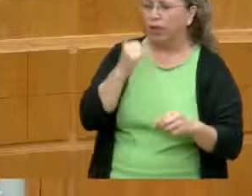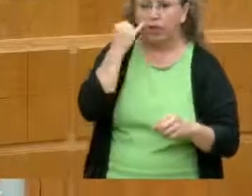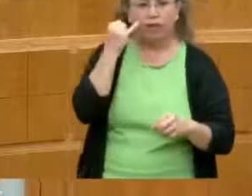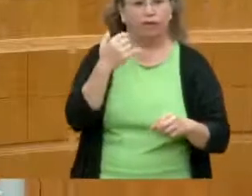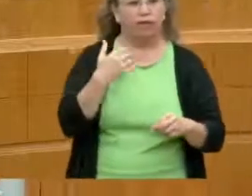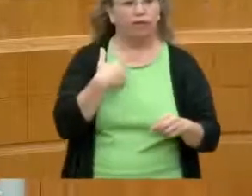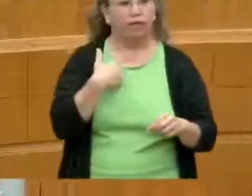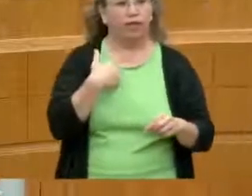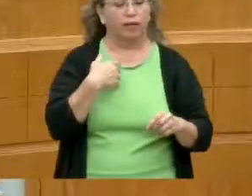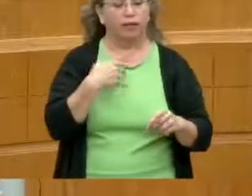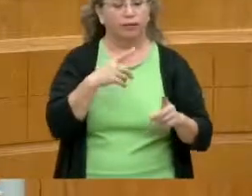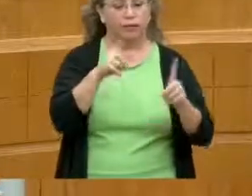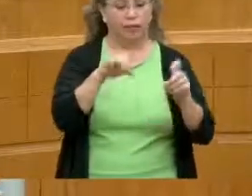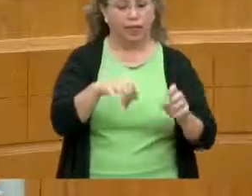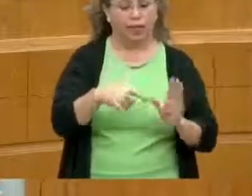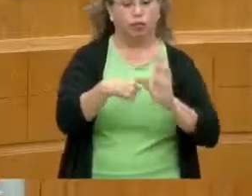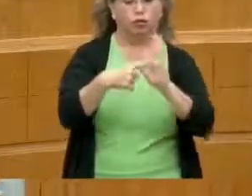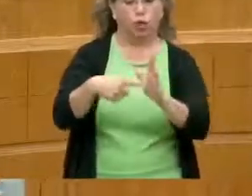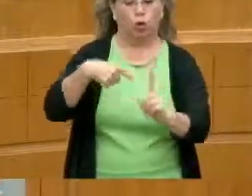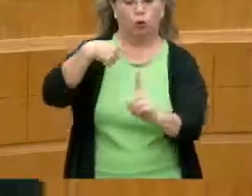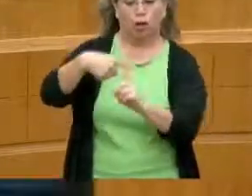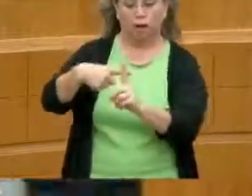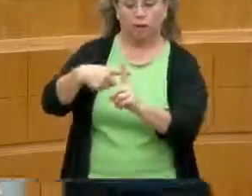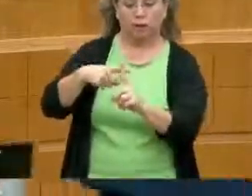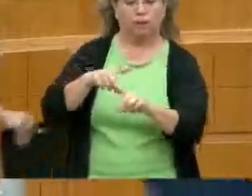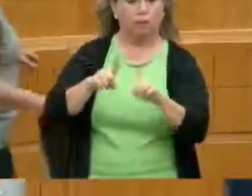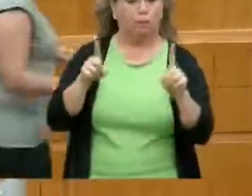type cases, right?